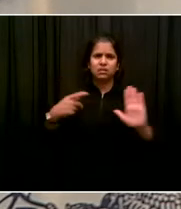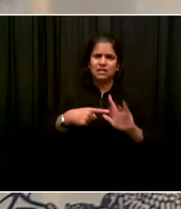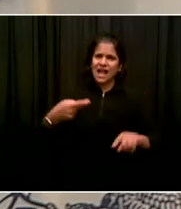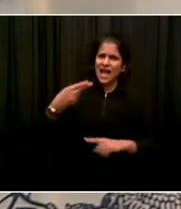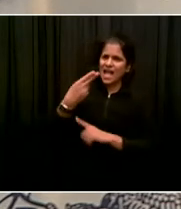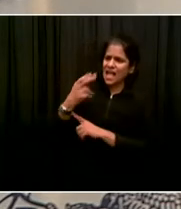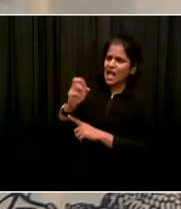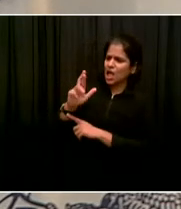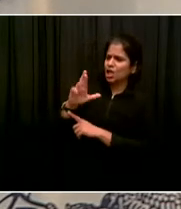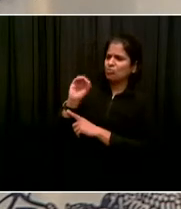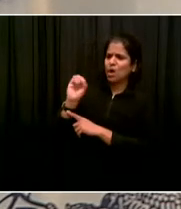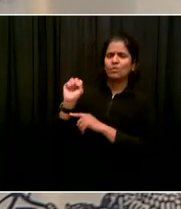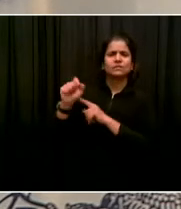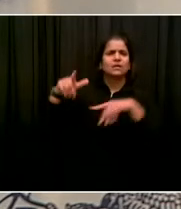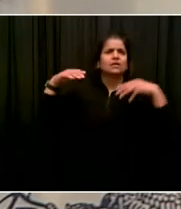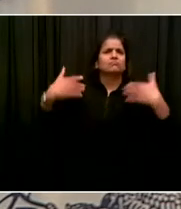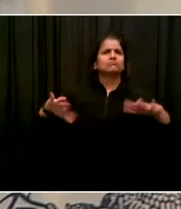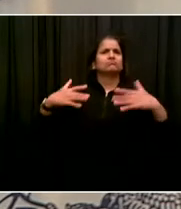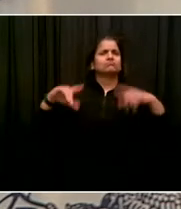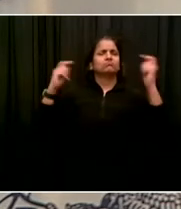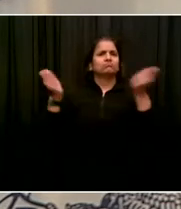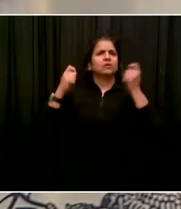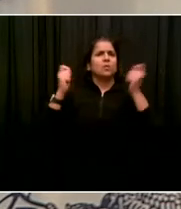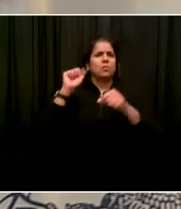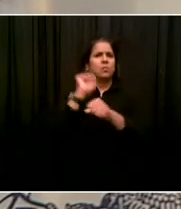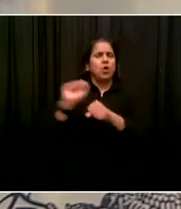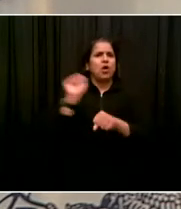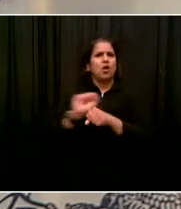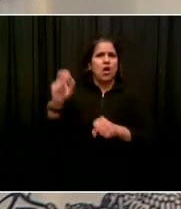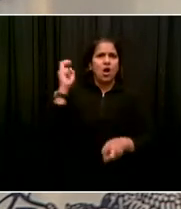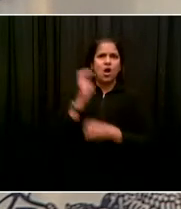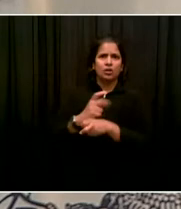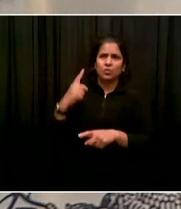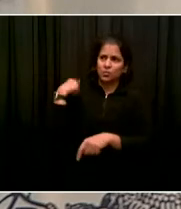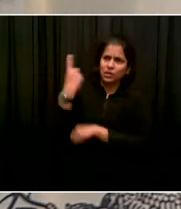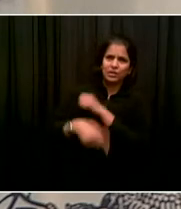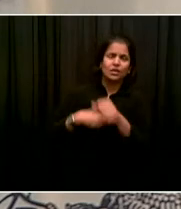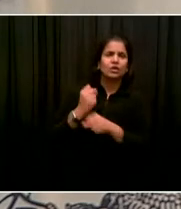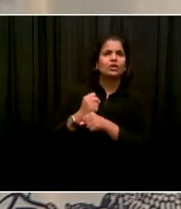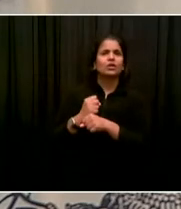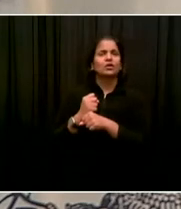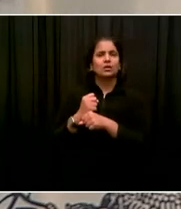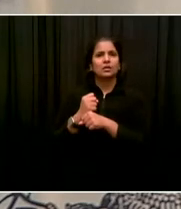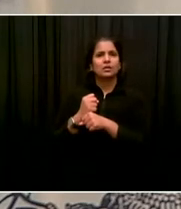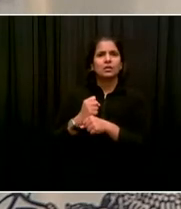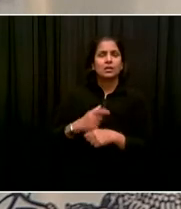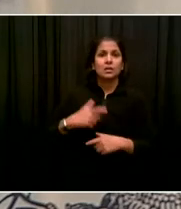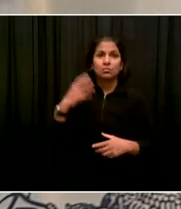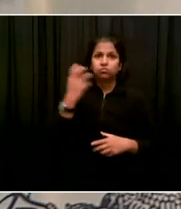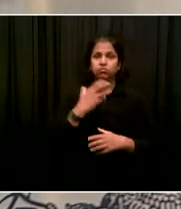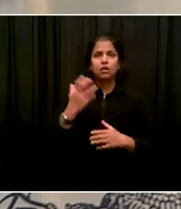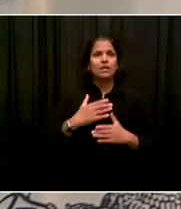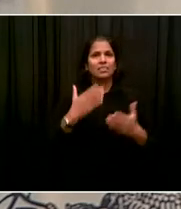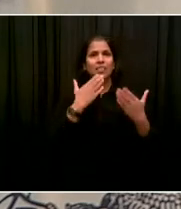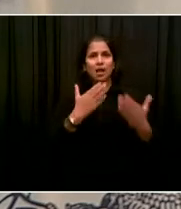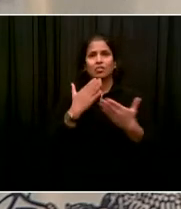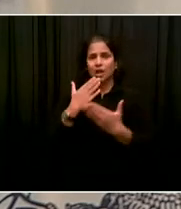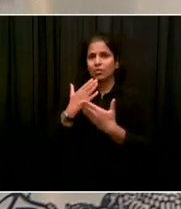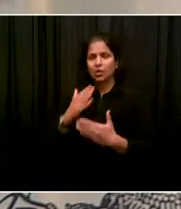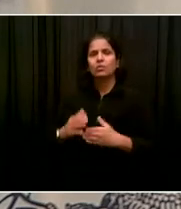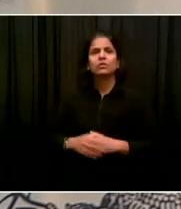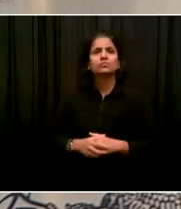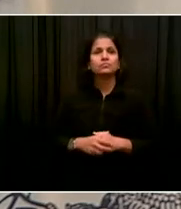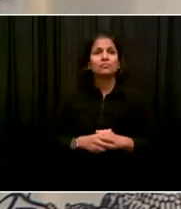long mission, two straight years for a lot of them, but they keep coming back to do more for us. We can do something for them. Go